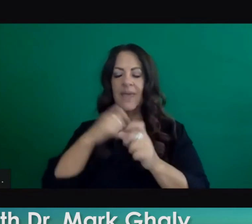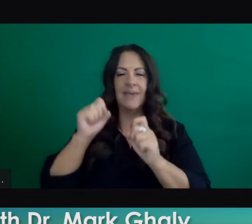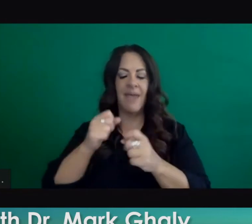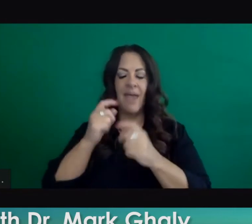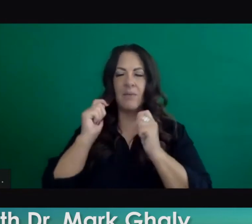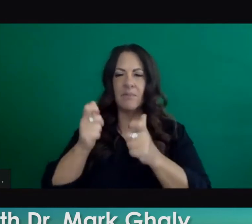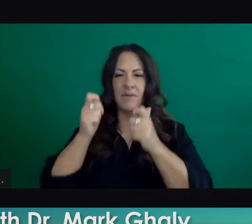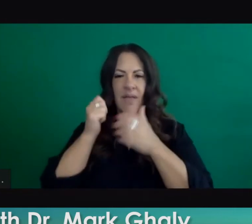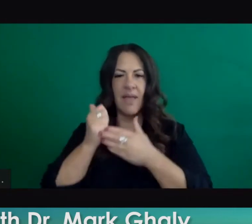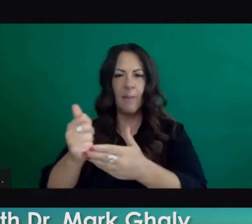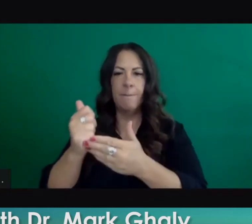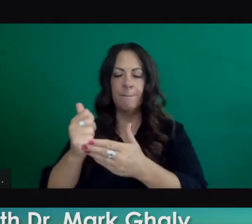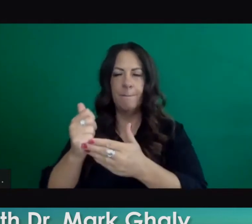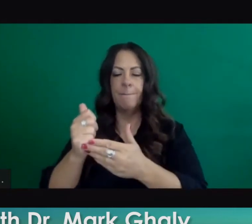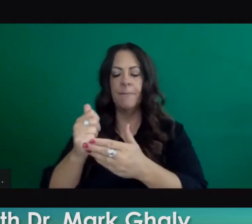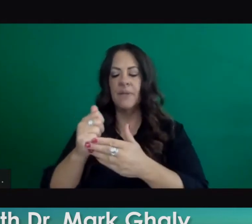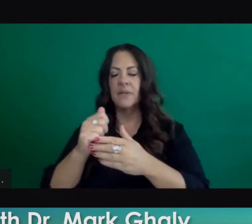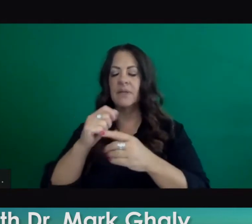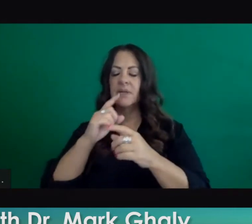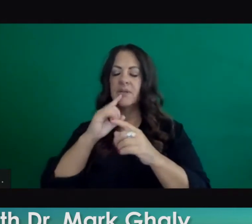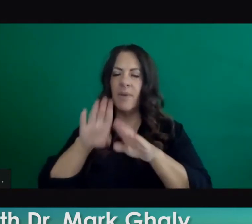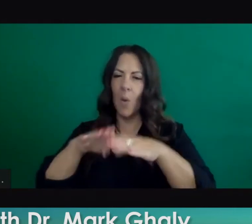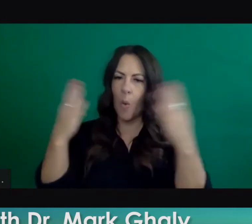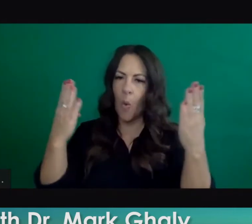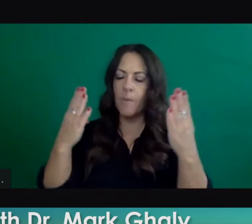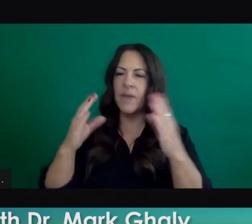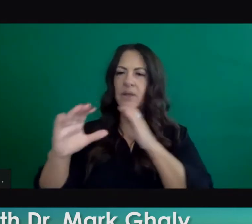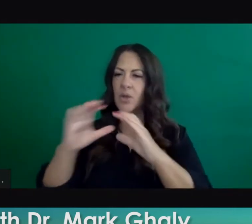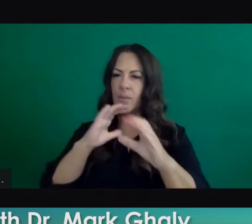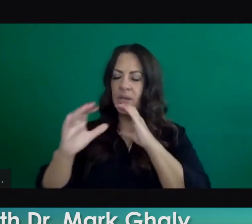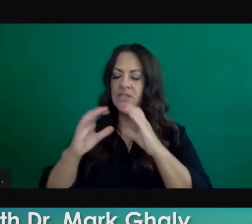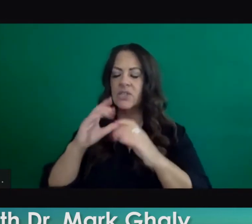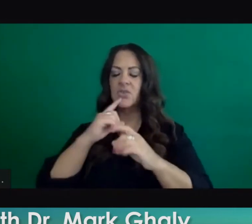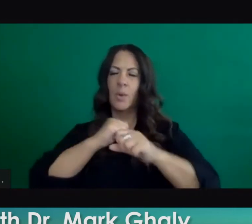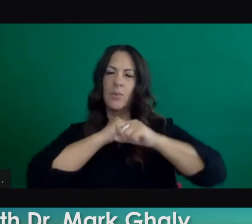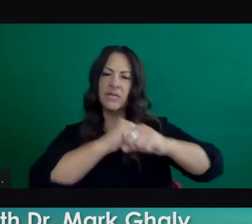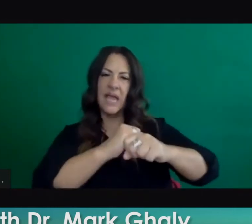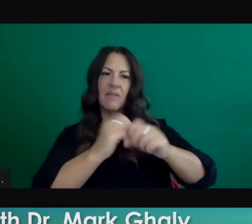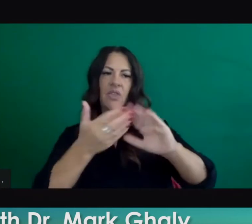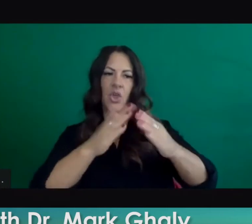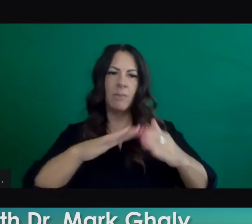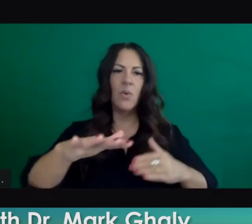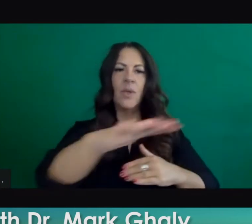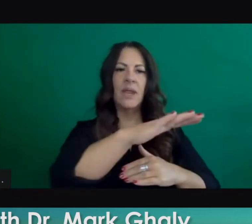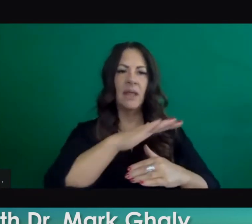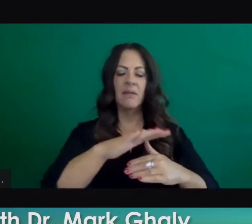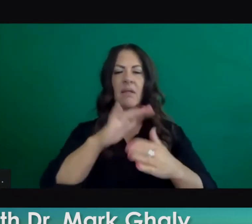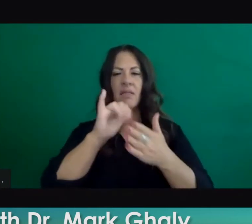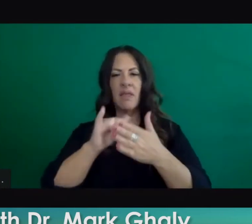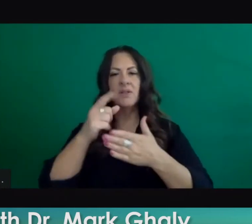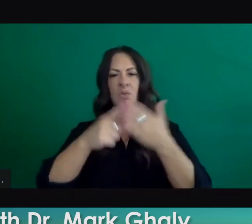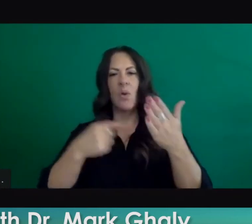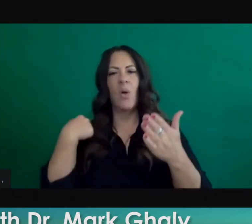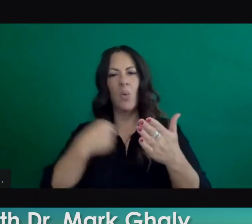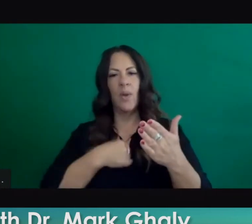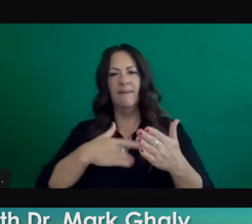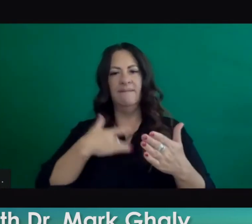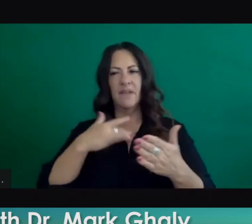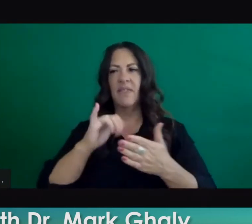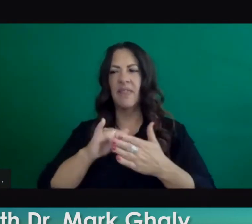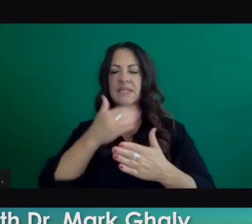and in a transparent way to protect our communities as part of what California believes is the way